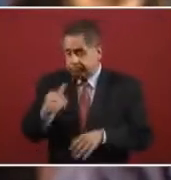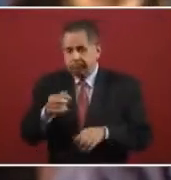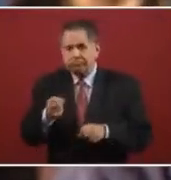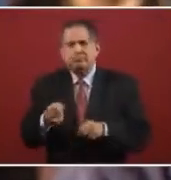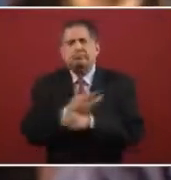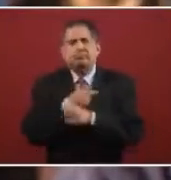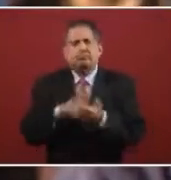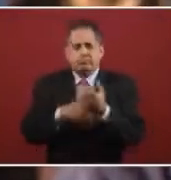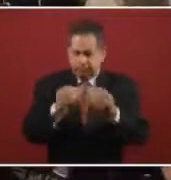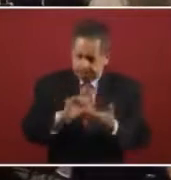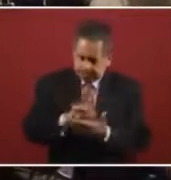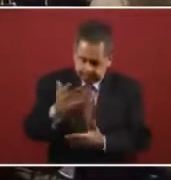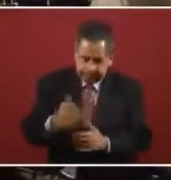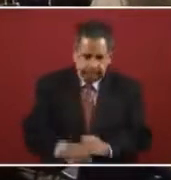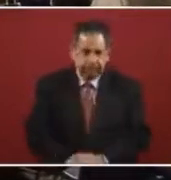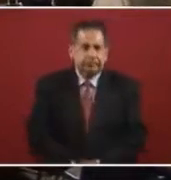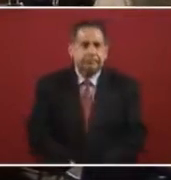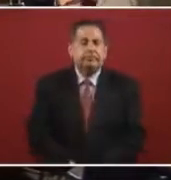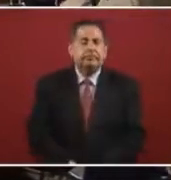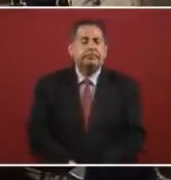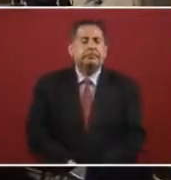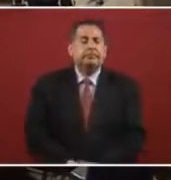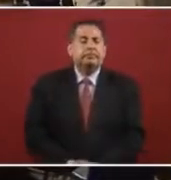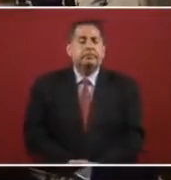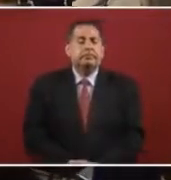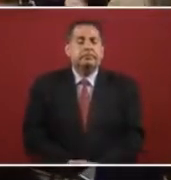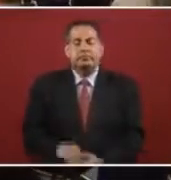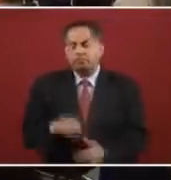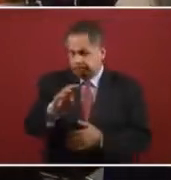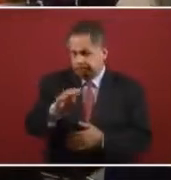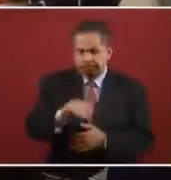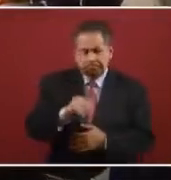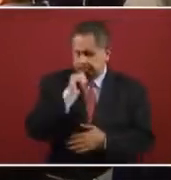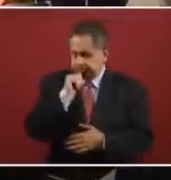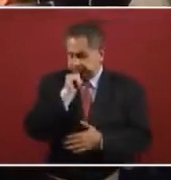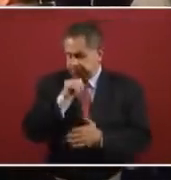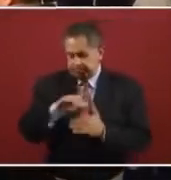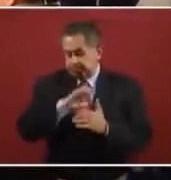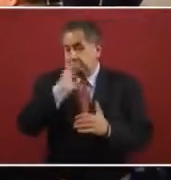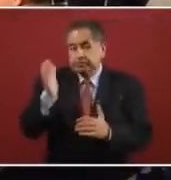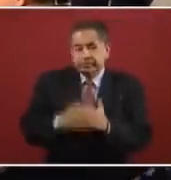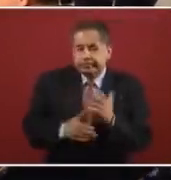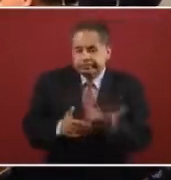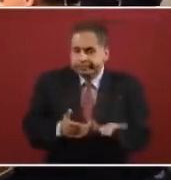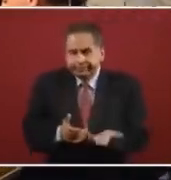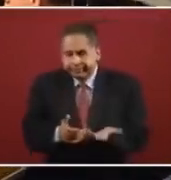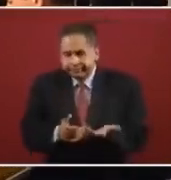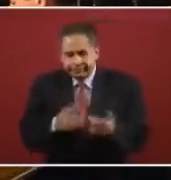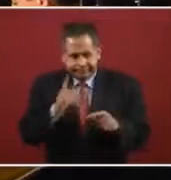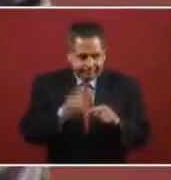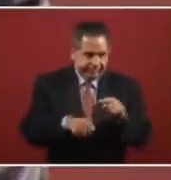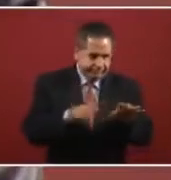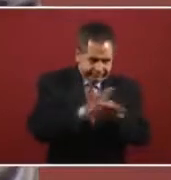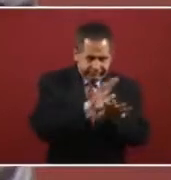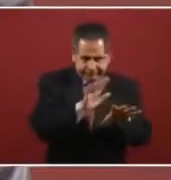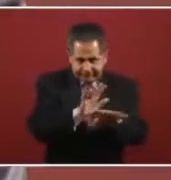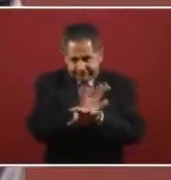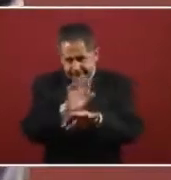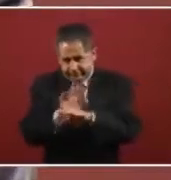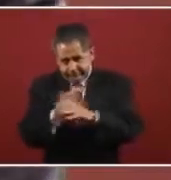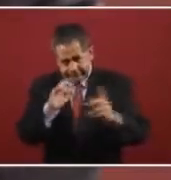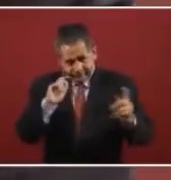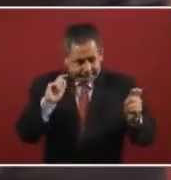no authorized sí, information. Todavía no se termina. Yes, we have not finished hacer todo el